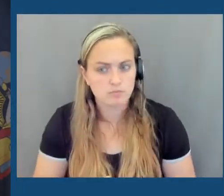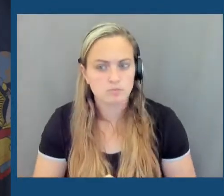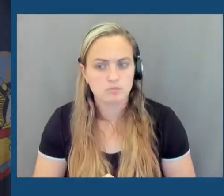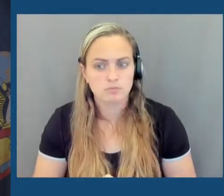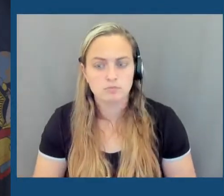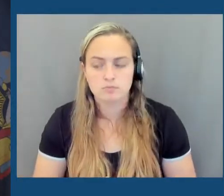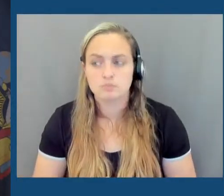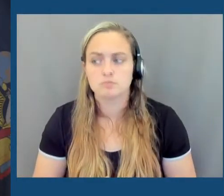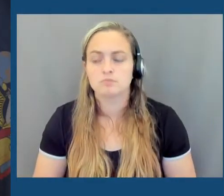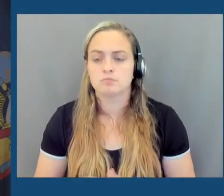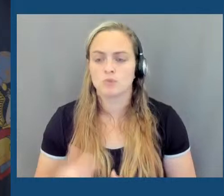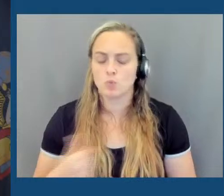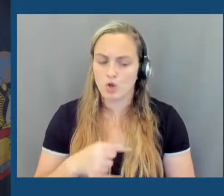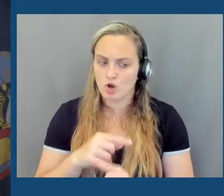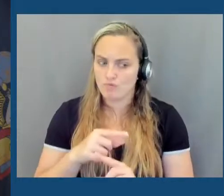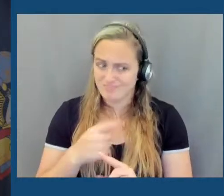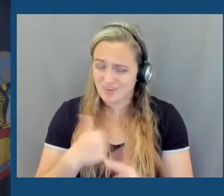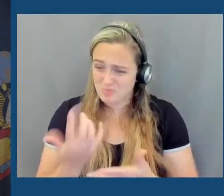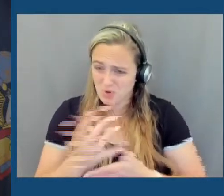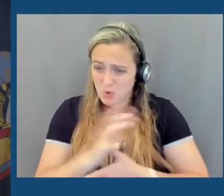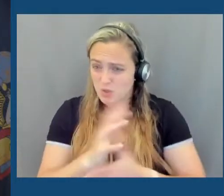making a statement about our priorities,